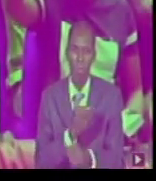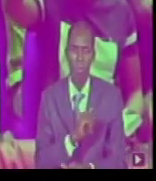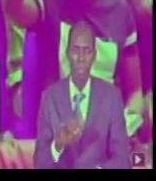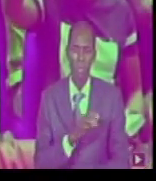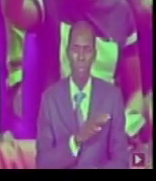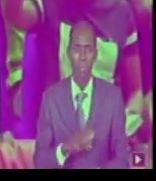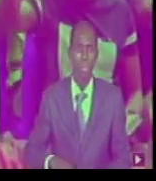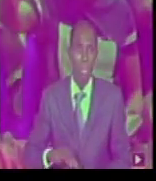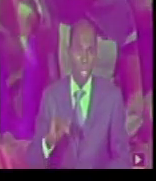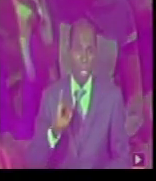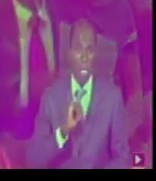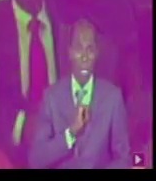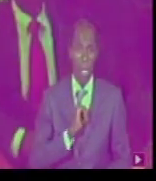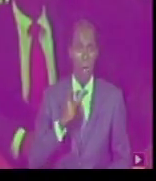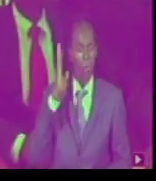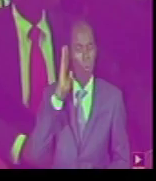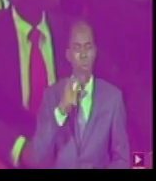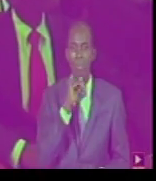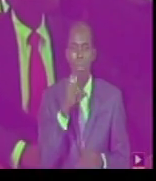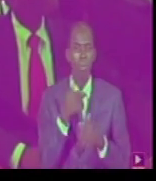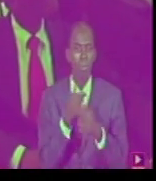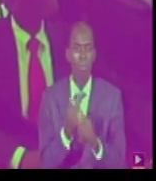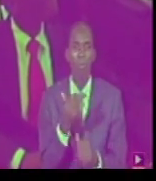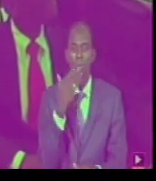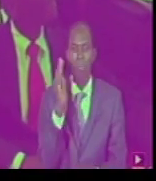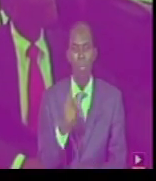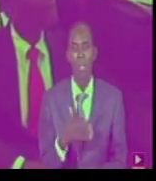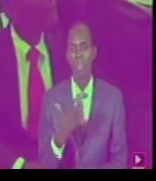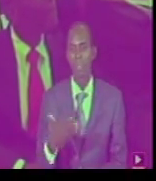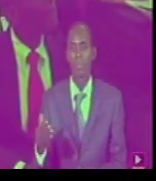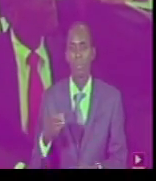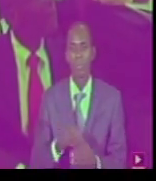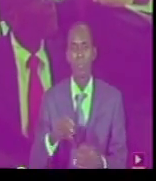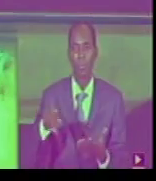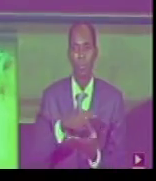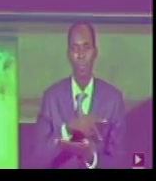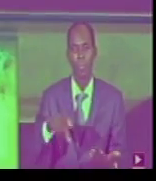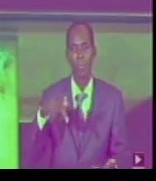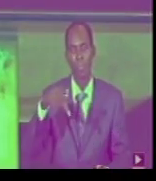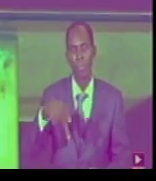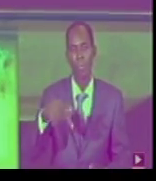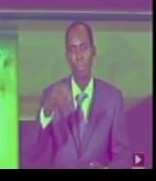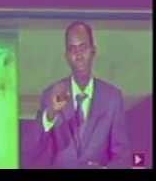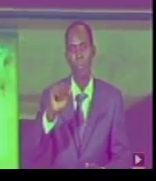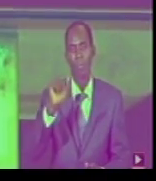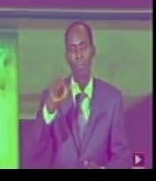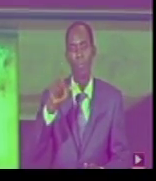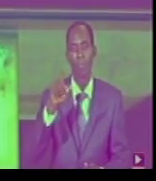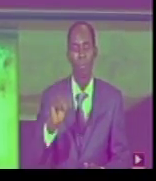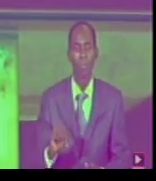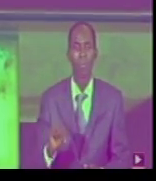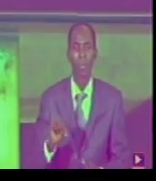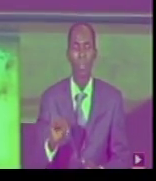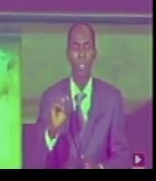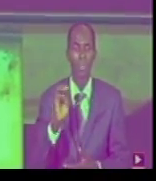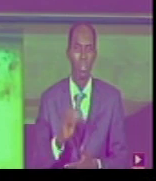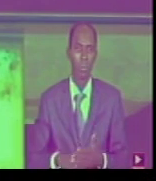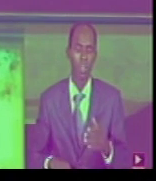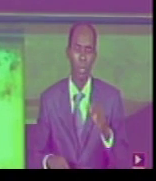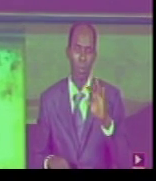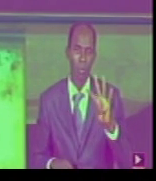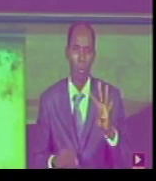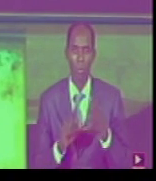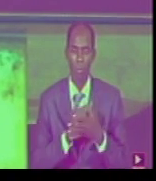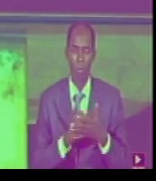follow that thing. Psalm 4, I'm reading from verse 3. Psalm 4, and we're looking at